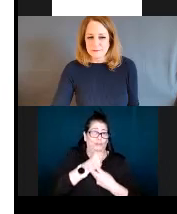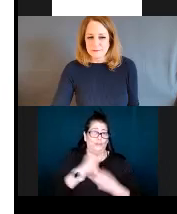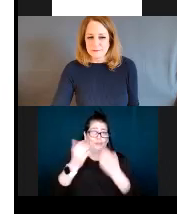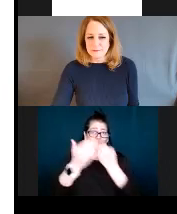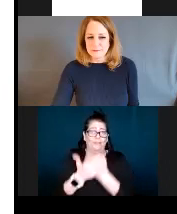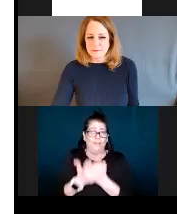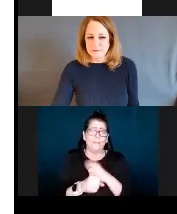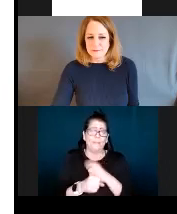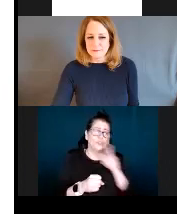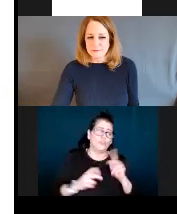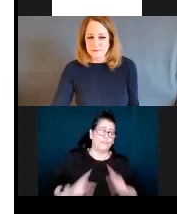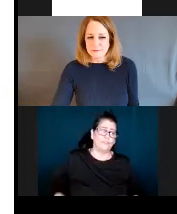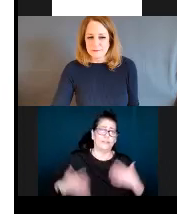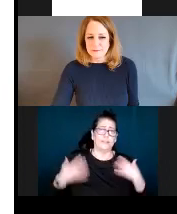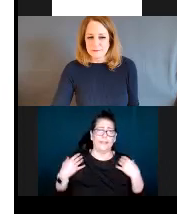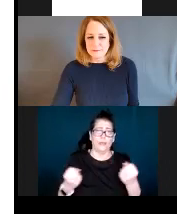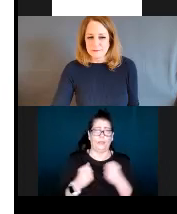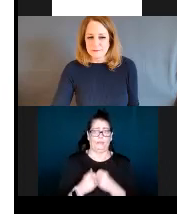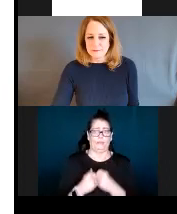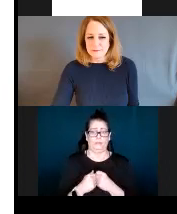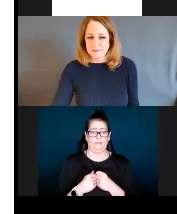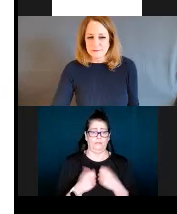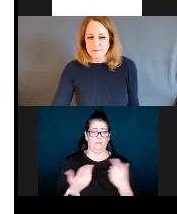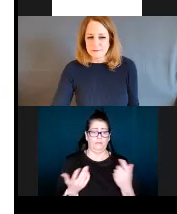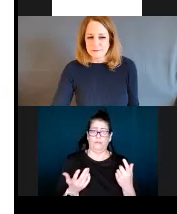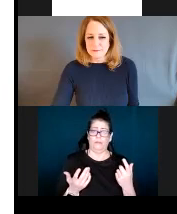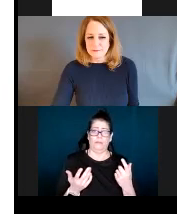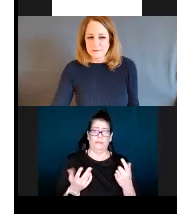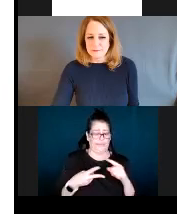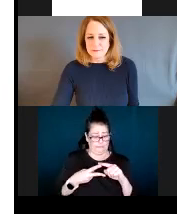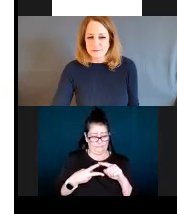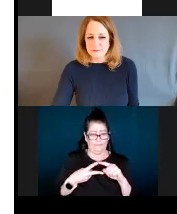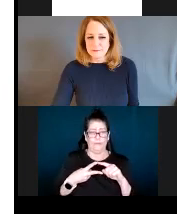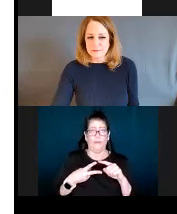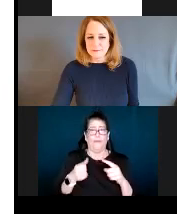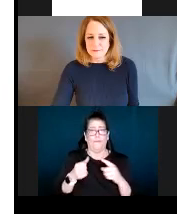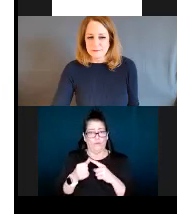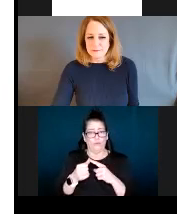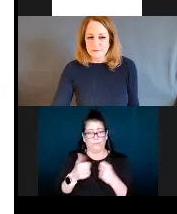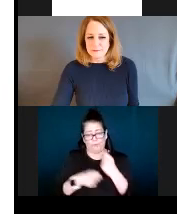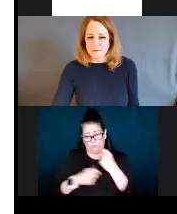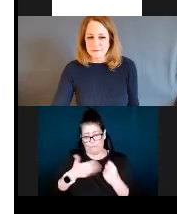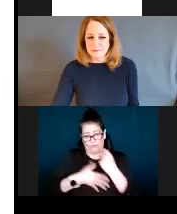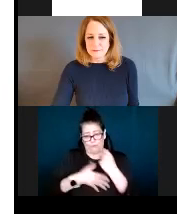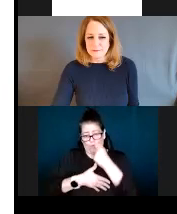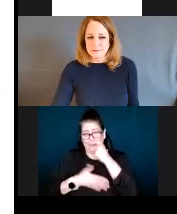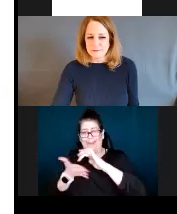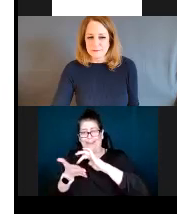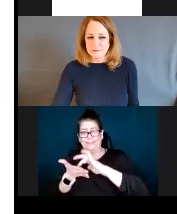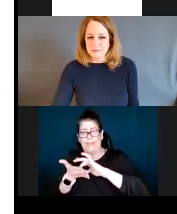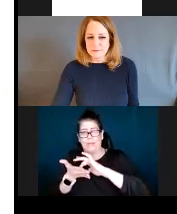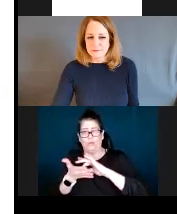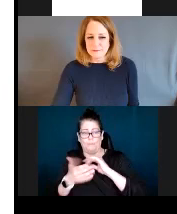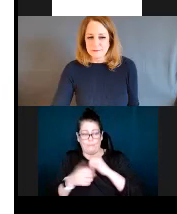healthy. The point of those exams is medical attention first and then evidence collection if that's something the survivor wants to do.